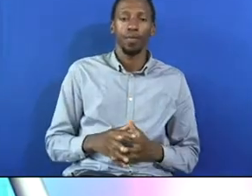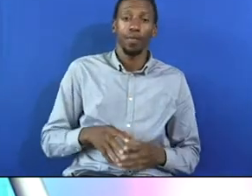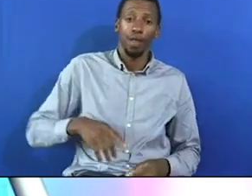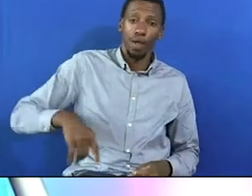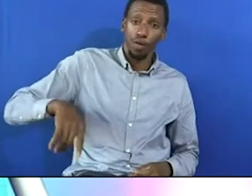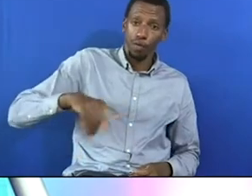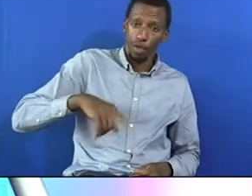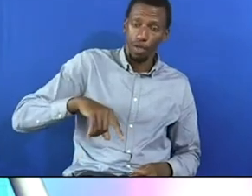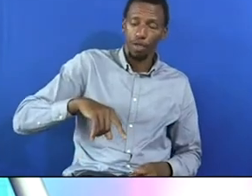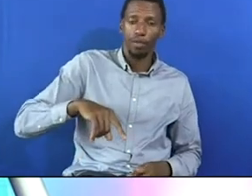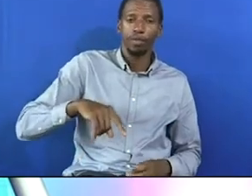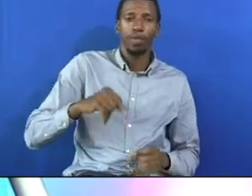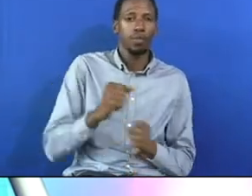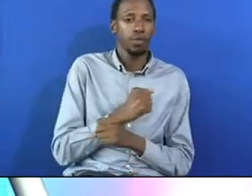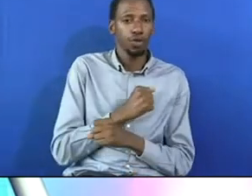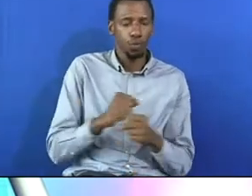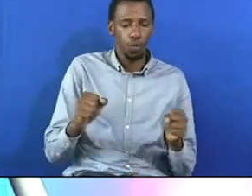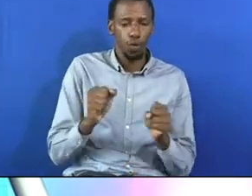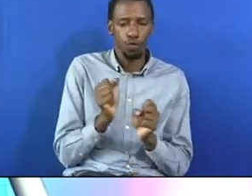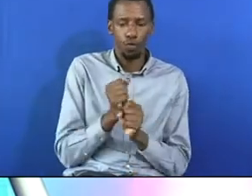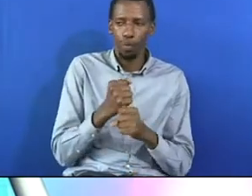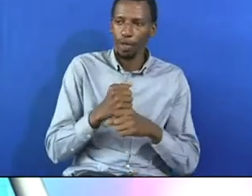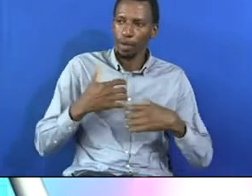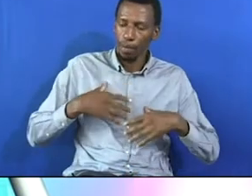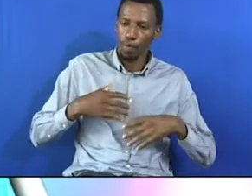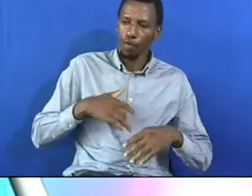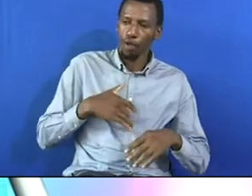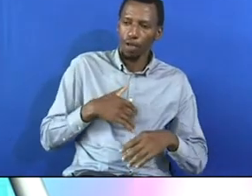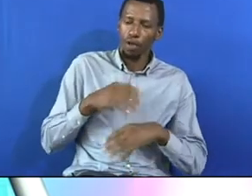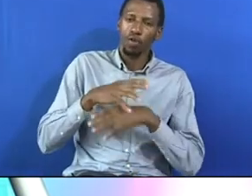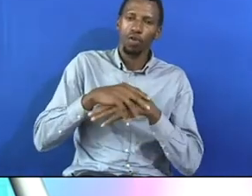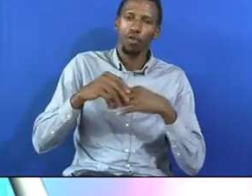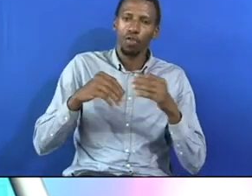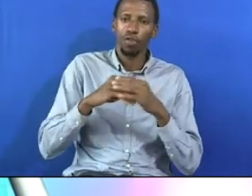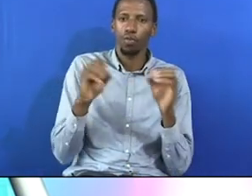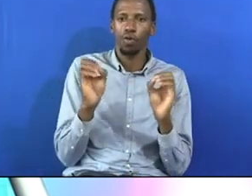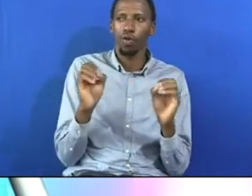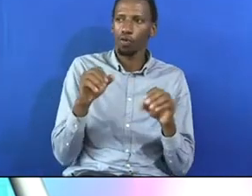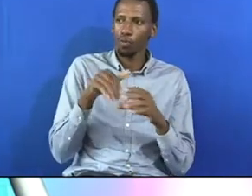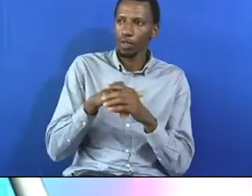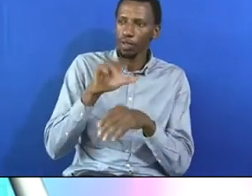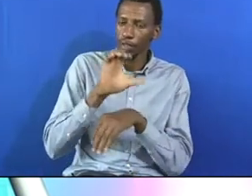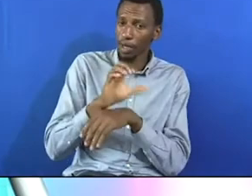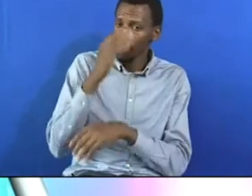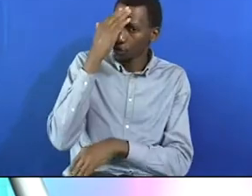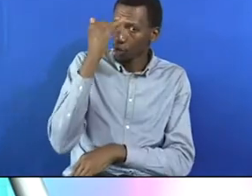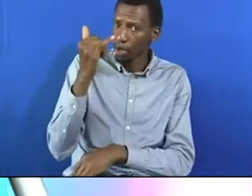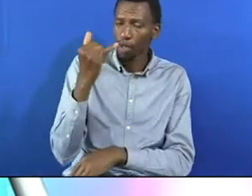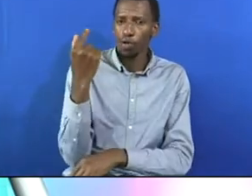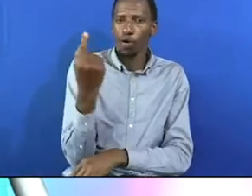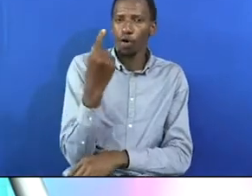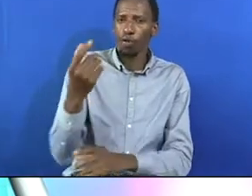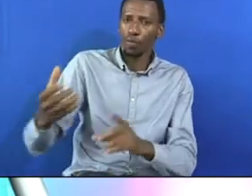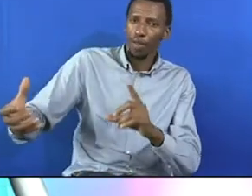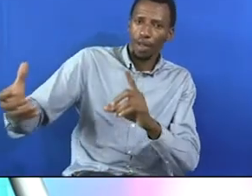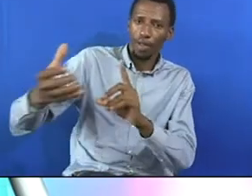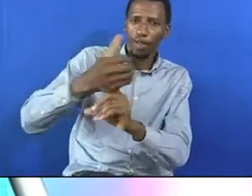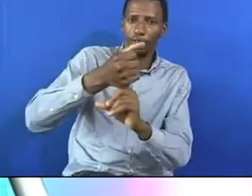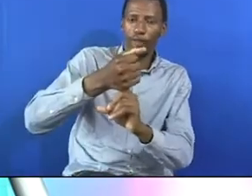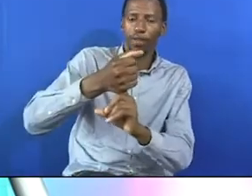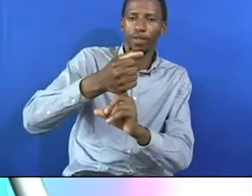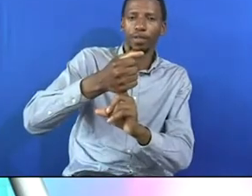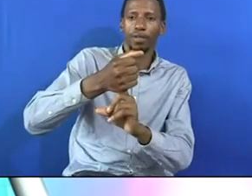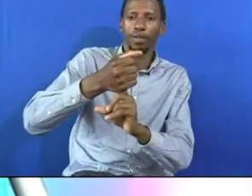We cannot make people uncomfortable in church just because the only achievement you made is marry na